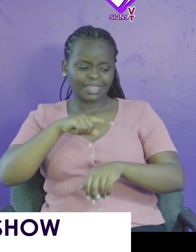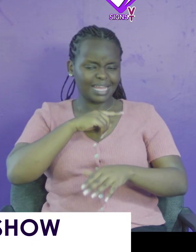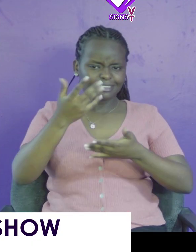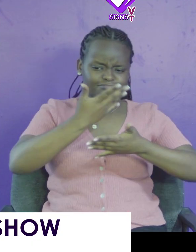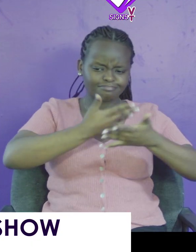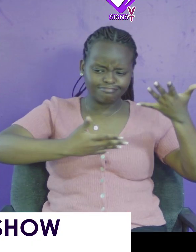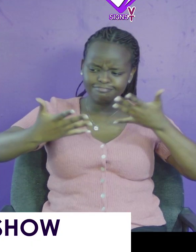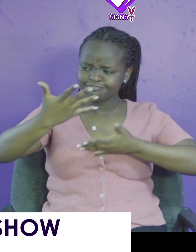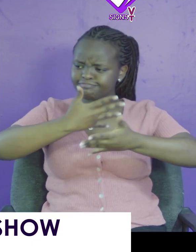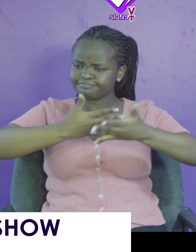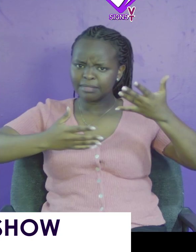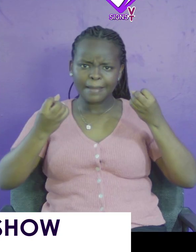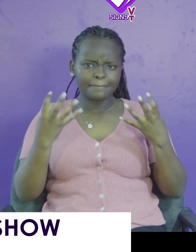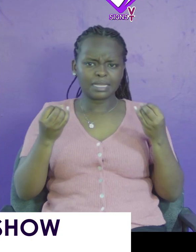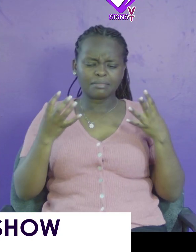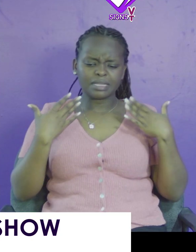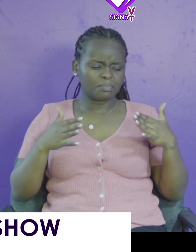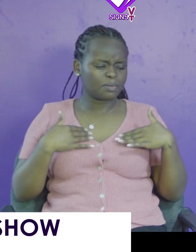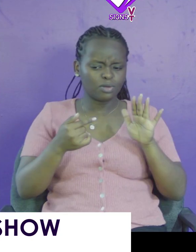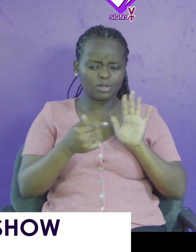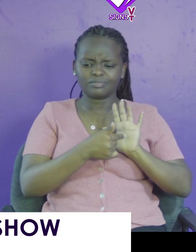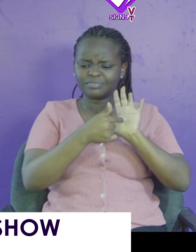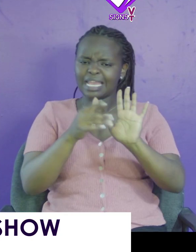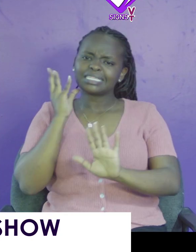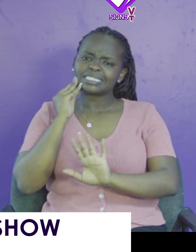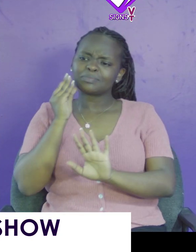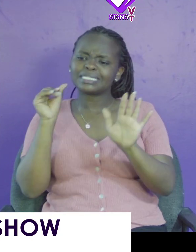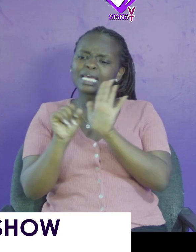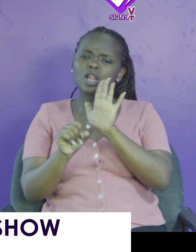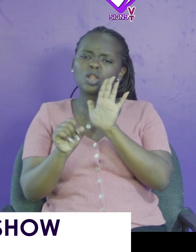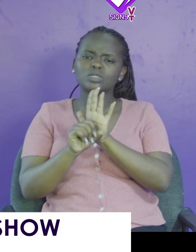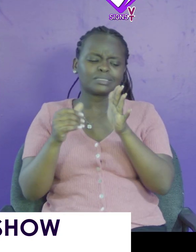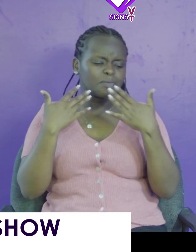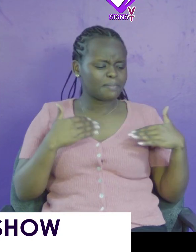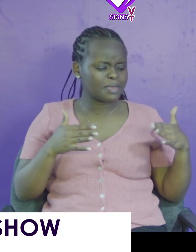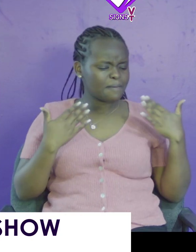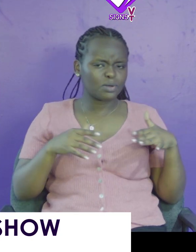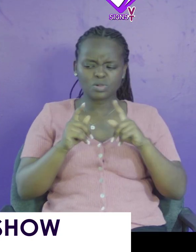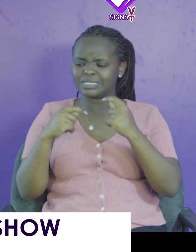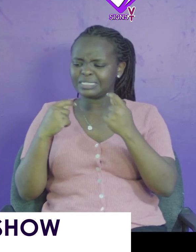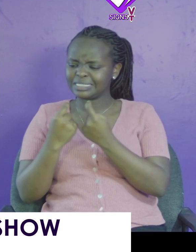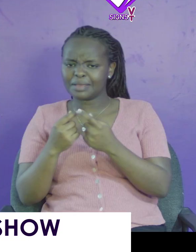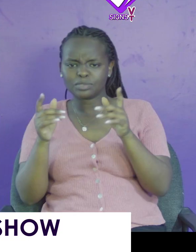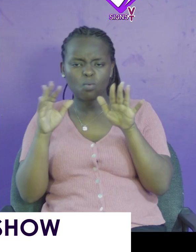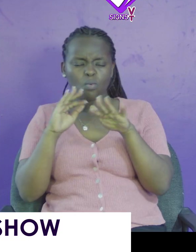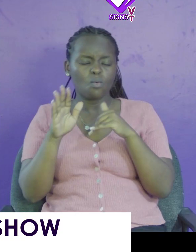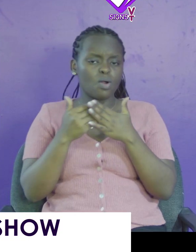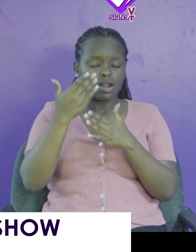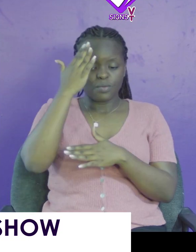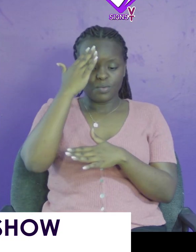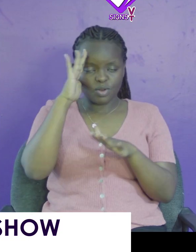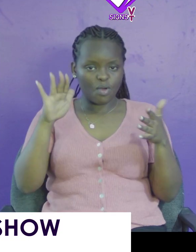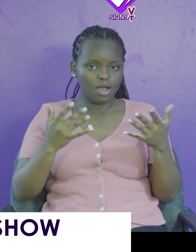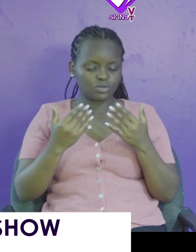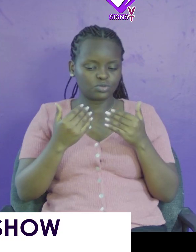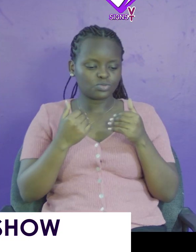very many people. We got exposed to very many cultures and tribes, and so we know how to handle. We have